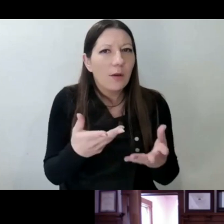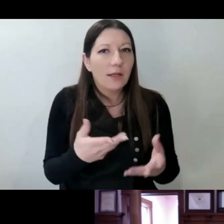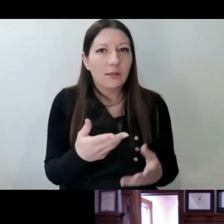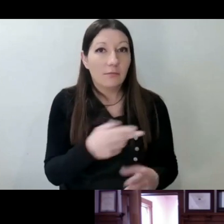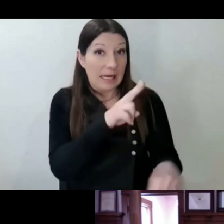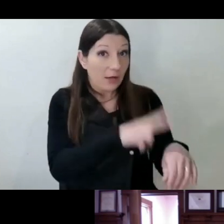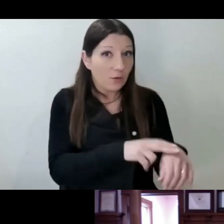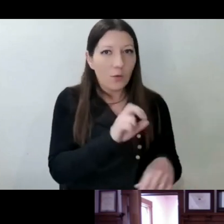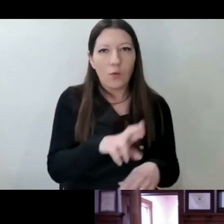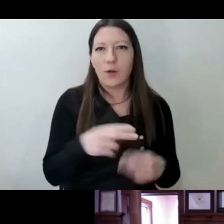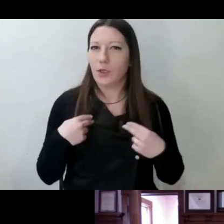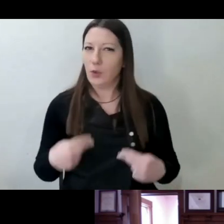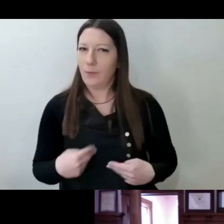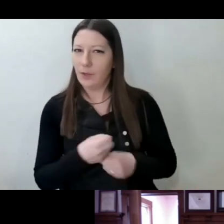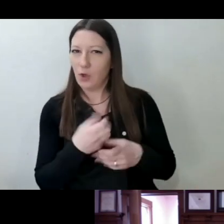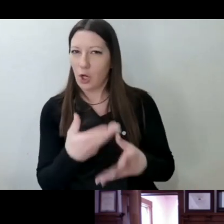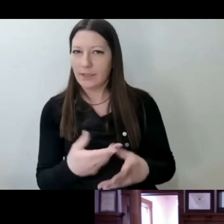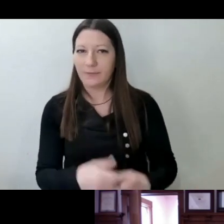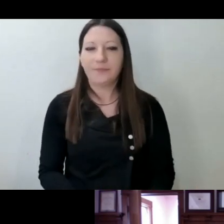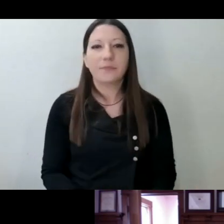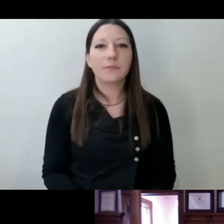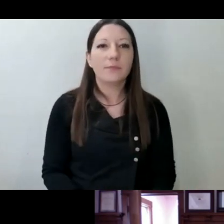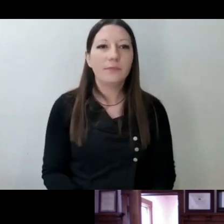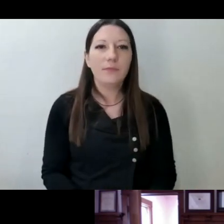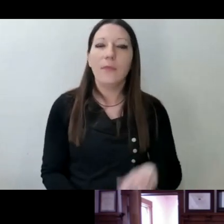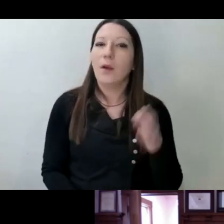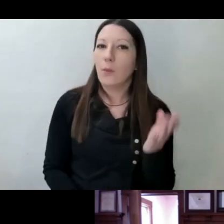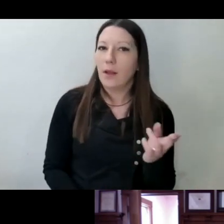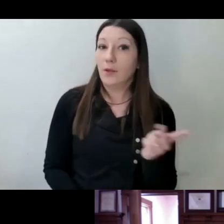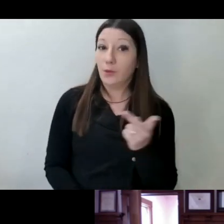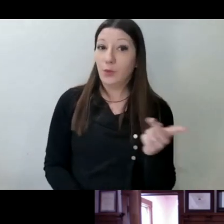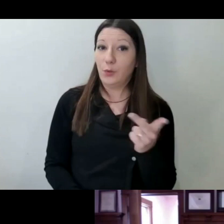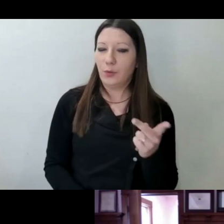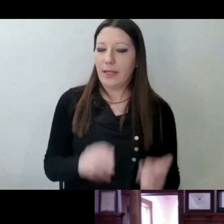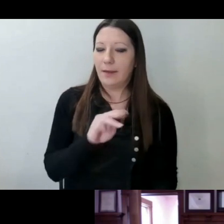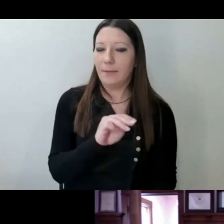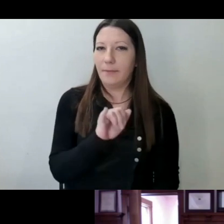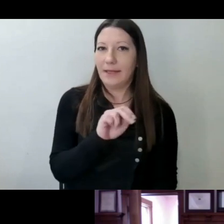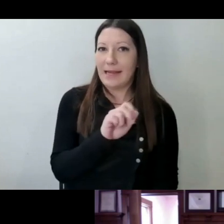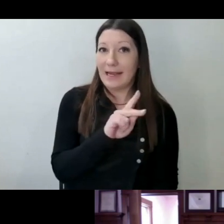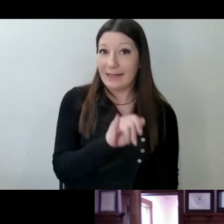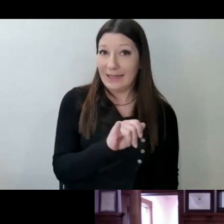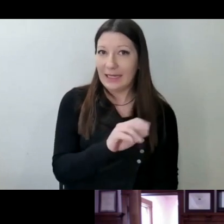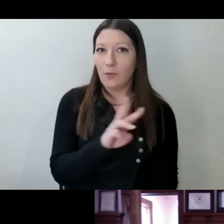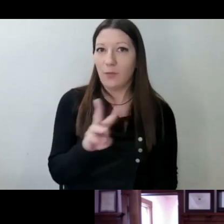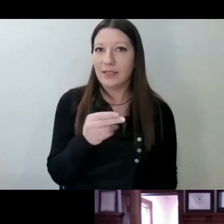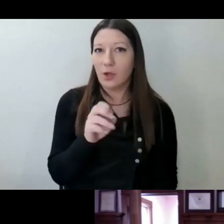The two that I had pointed to, the Manaki Resort and the West Hawk Inn, I believe were just contained to those